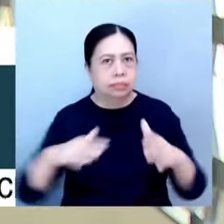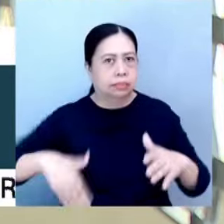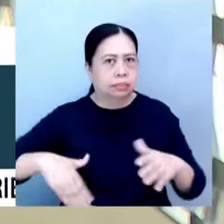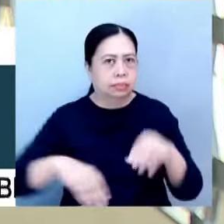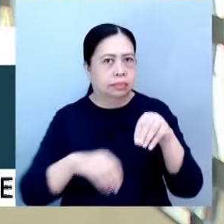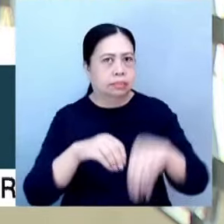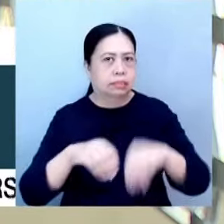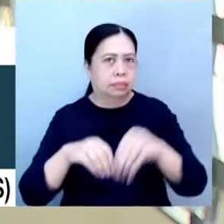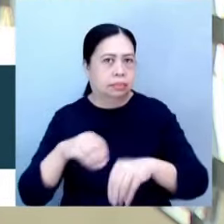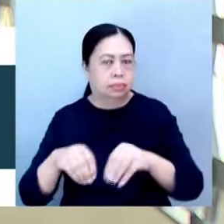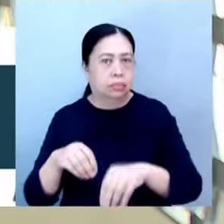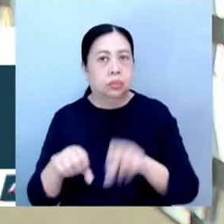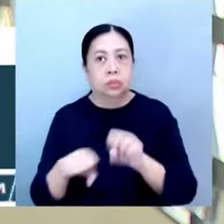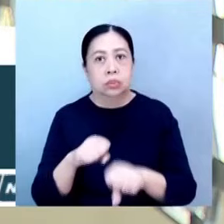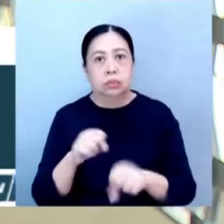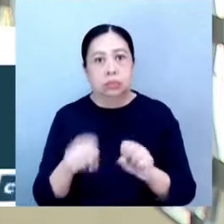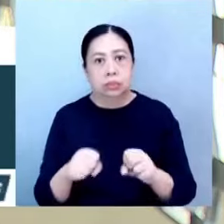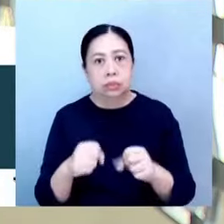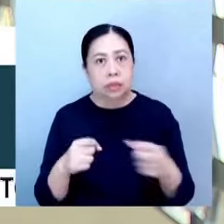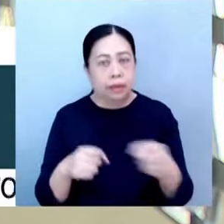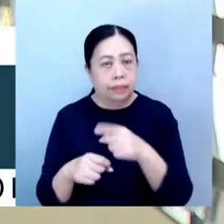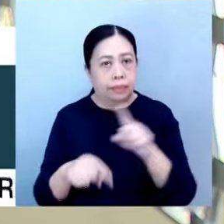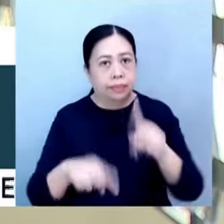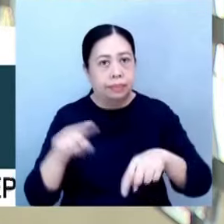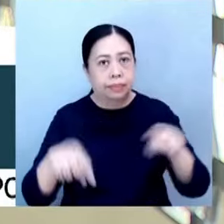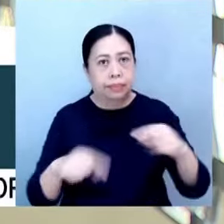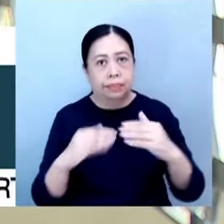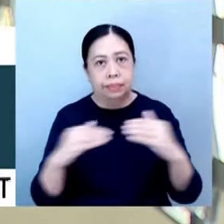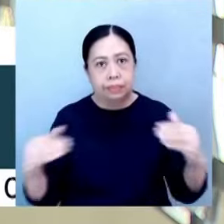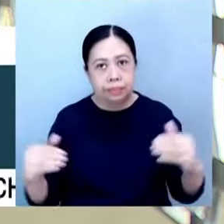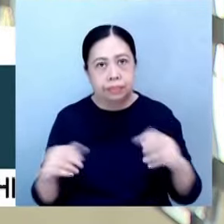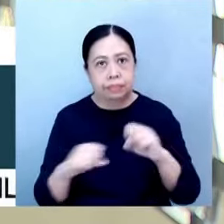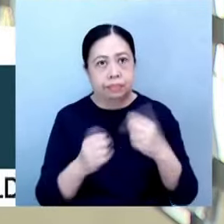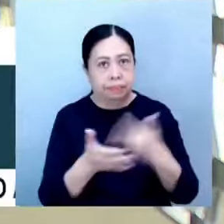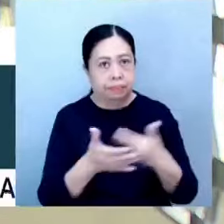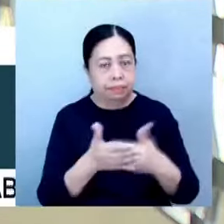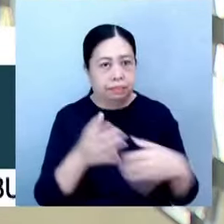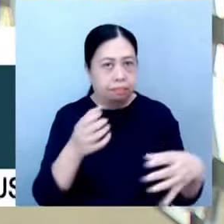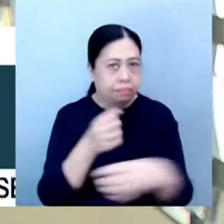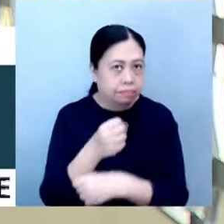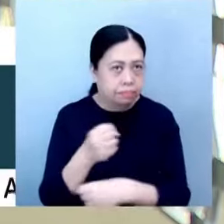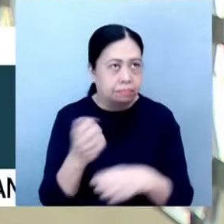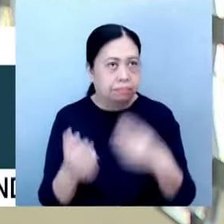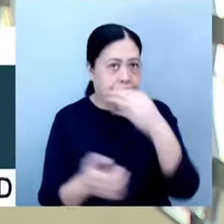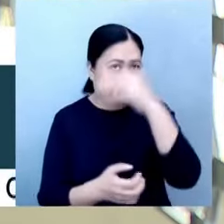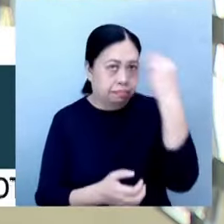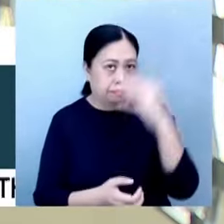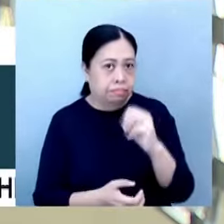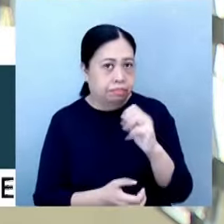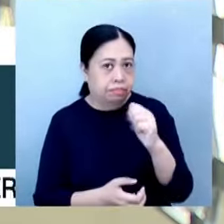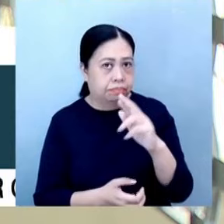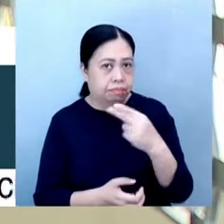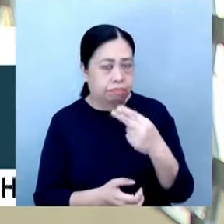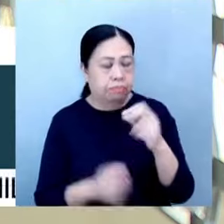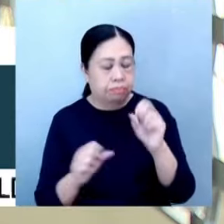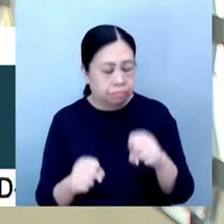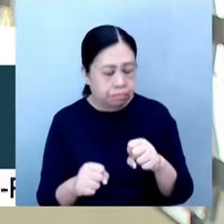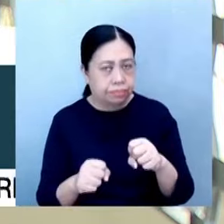So, ibig sabihin, meron ng iba-ibang level na meron malapit na mag-harvest, siguro by March, pwede na yun in the